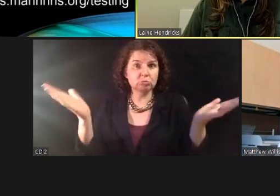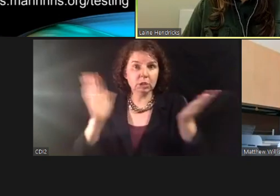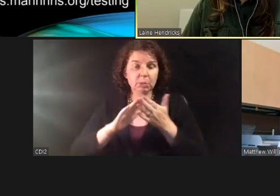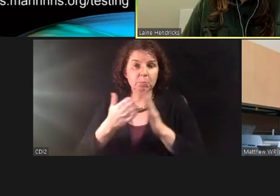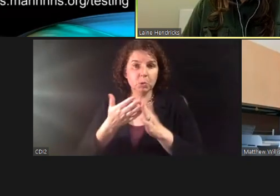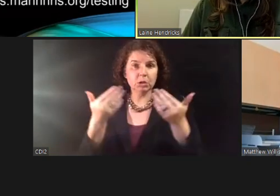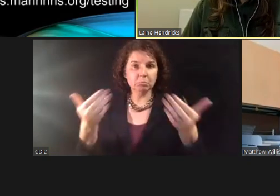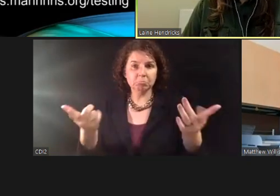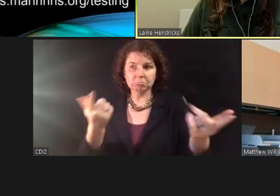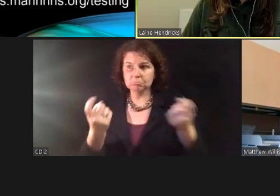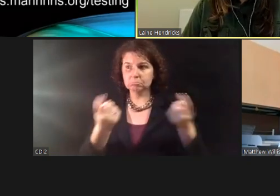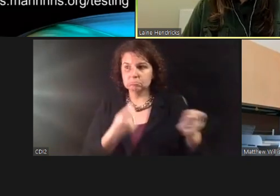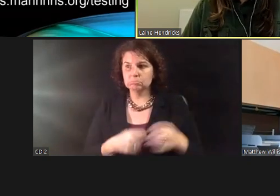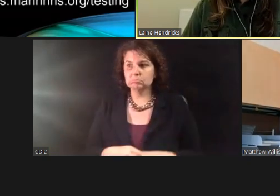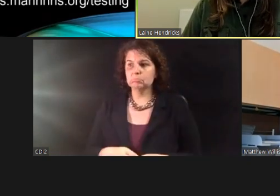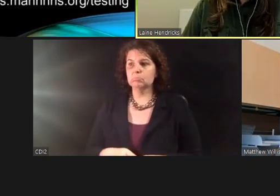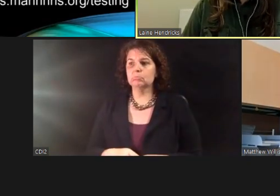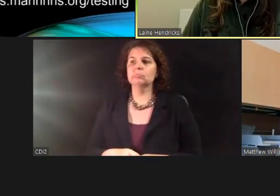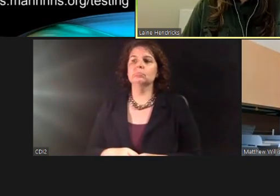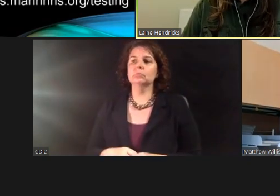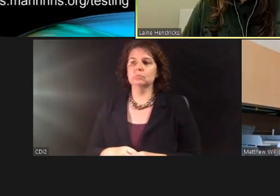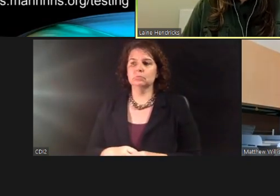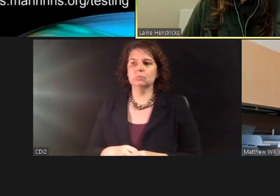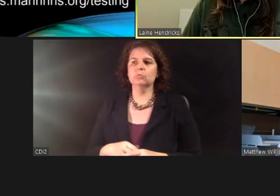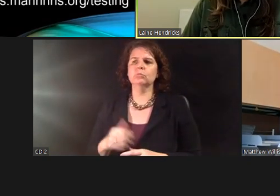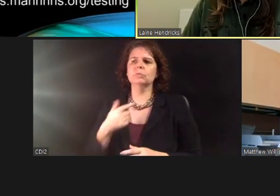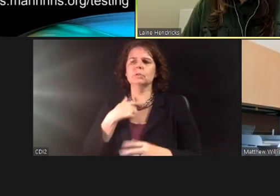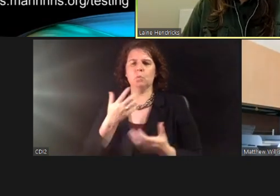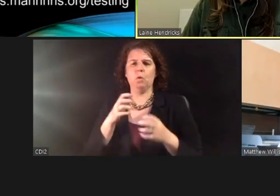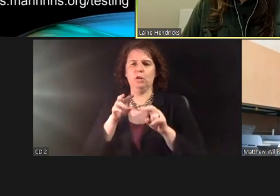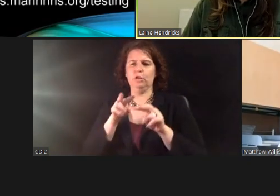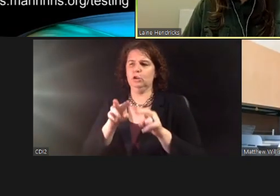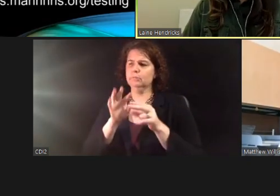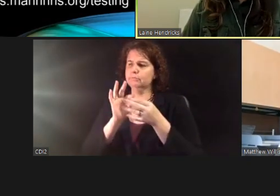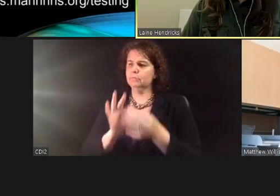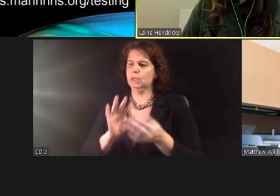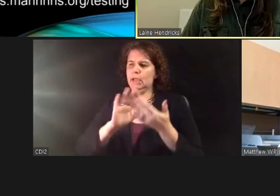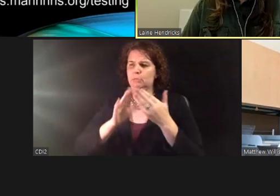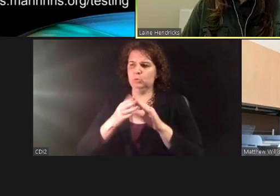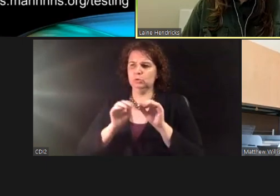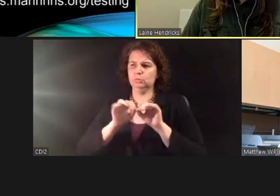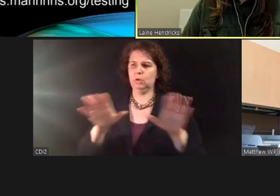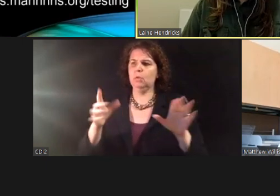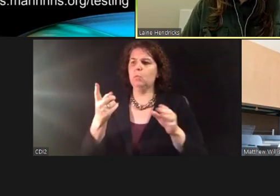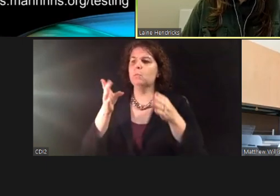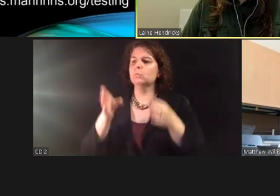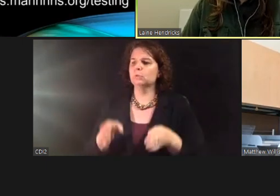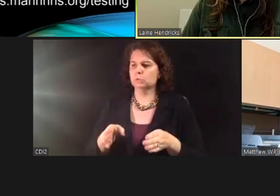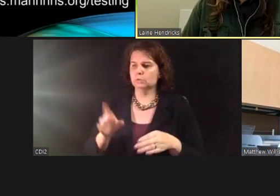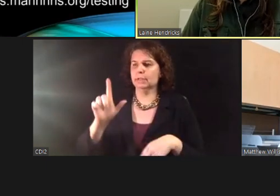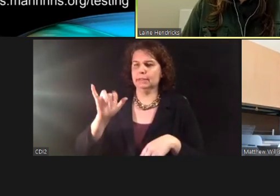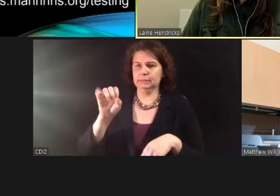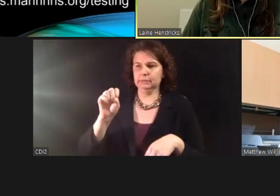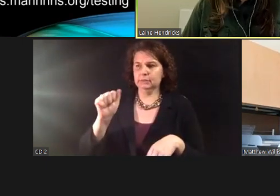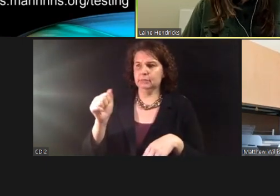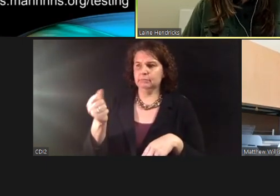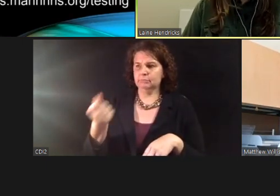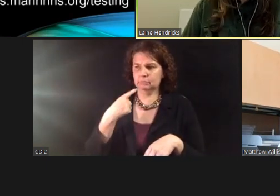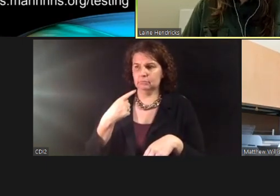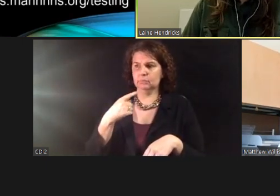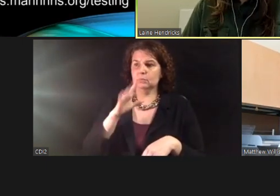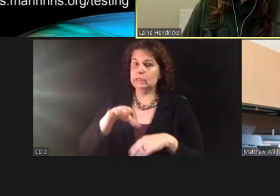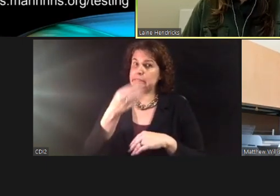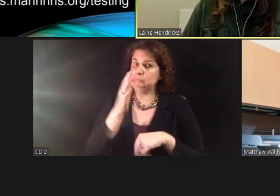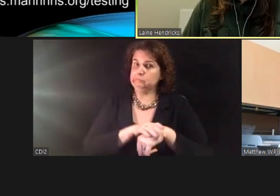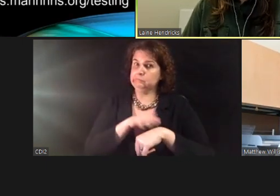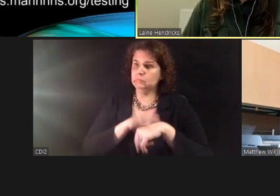of a community spread themed question, Lisa asks, and this is a longer question, so hang with me. Exposure to